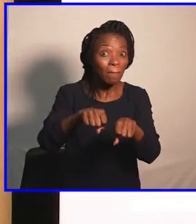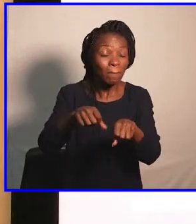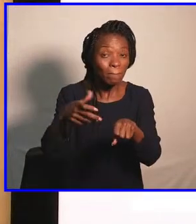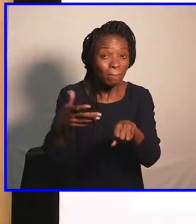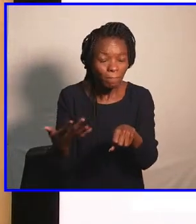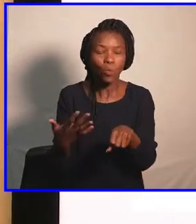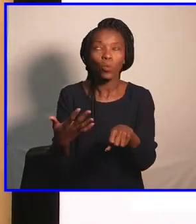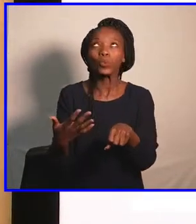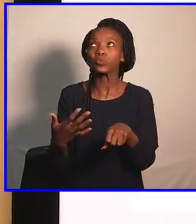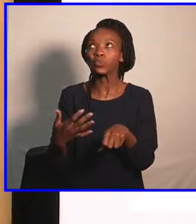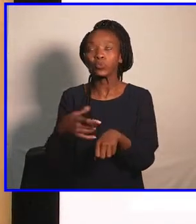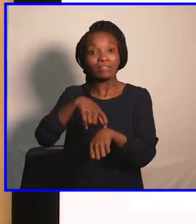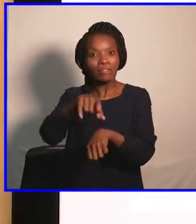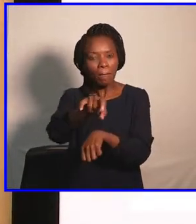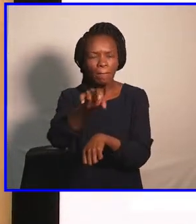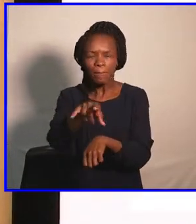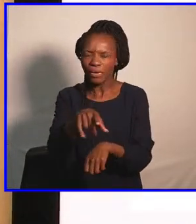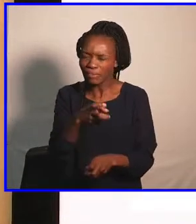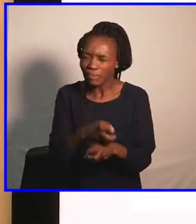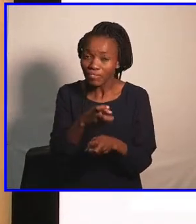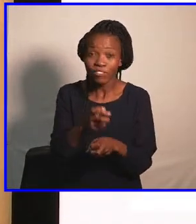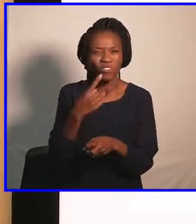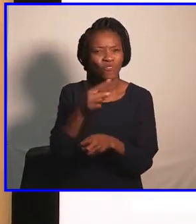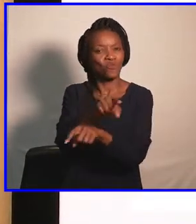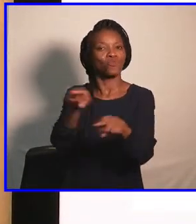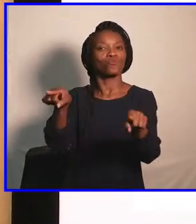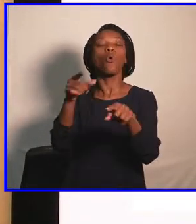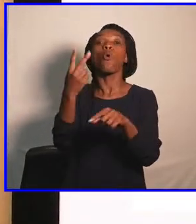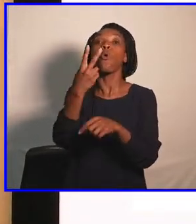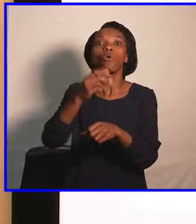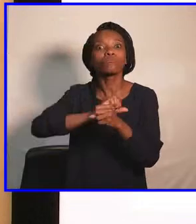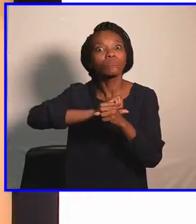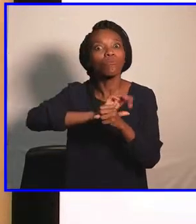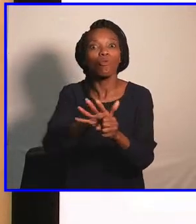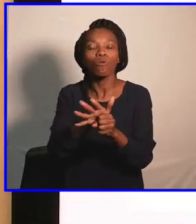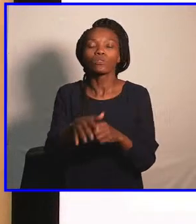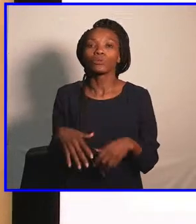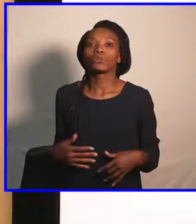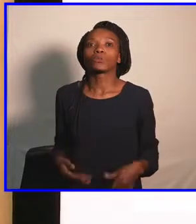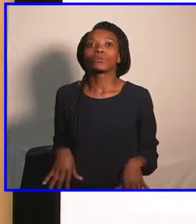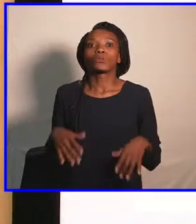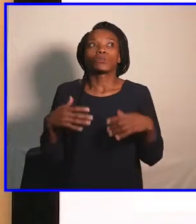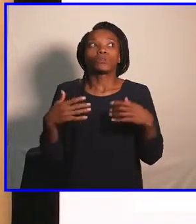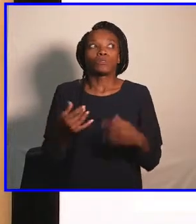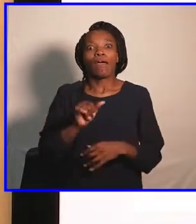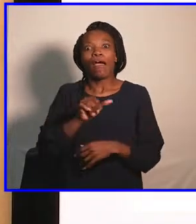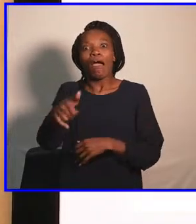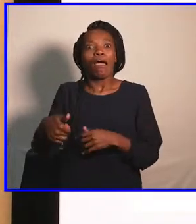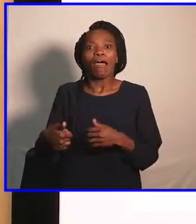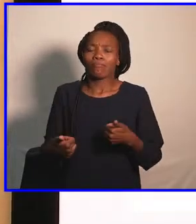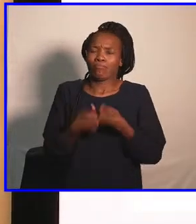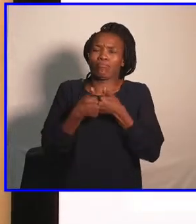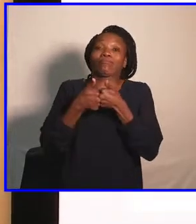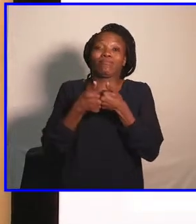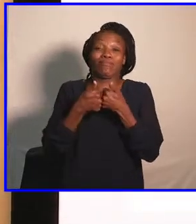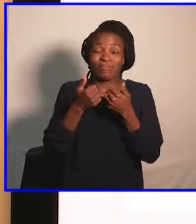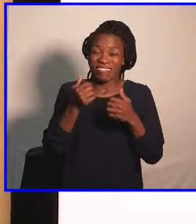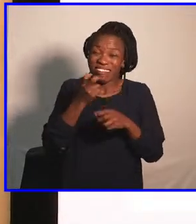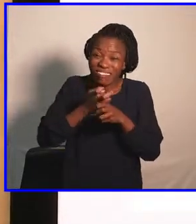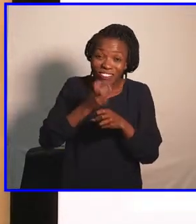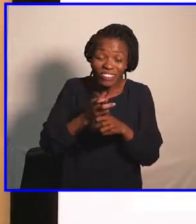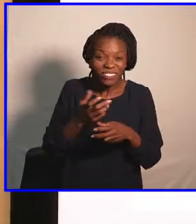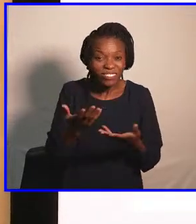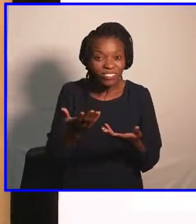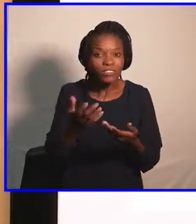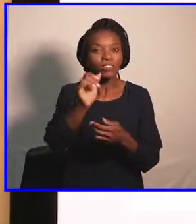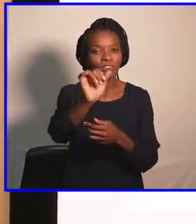testing for you all. And of course, COVID also presented you with other challenges. And these are